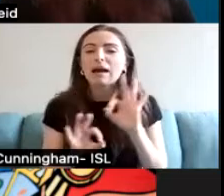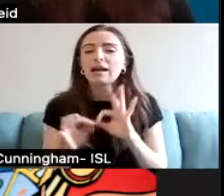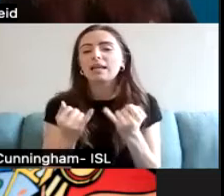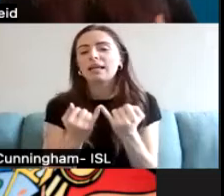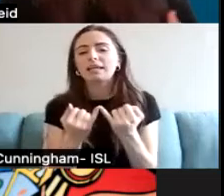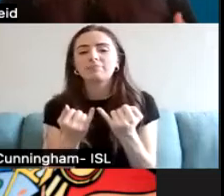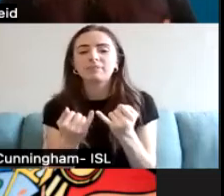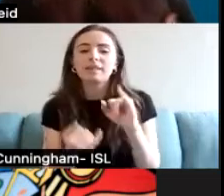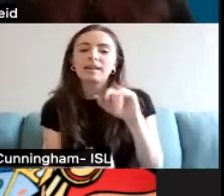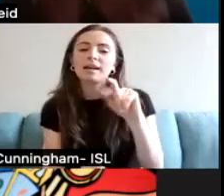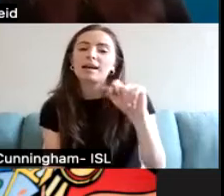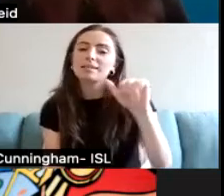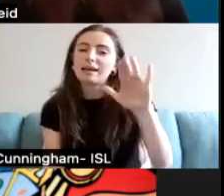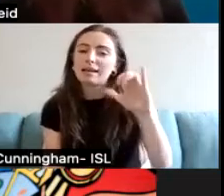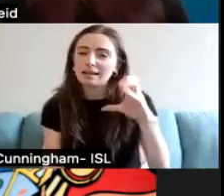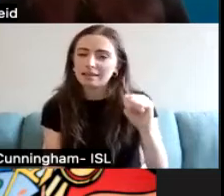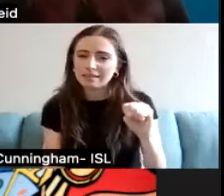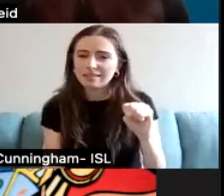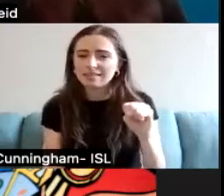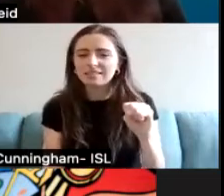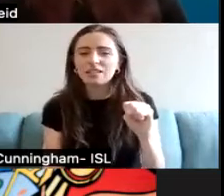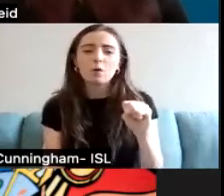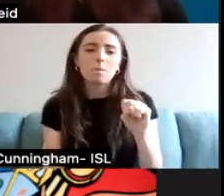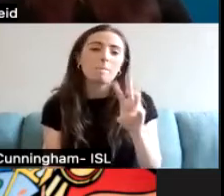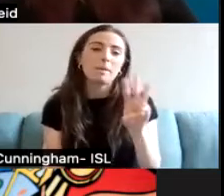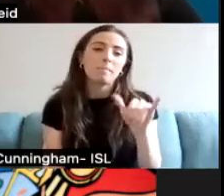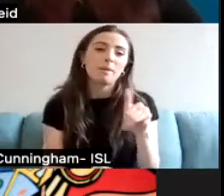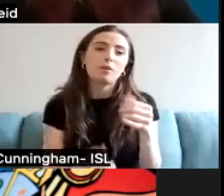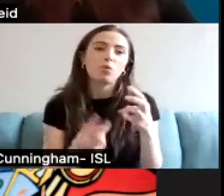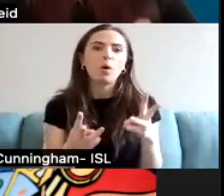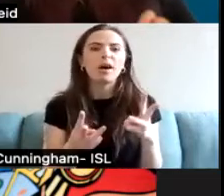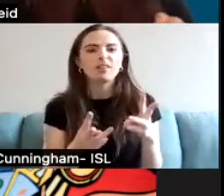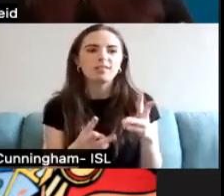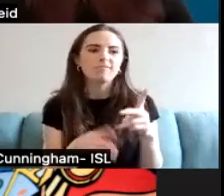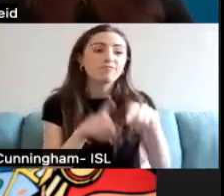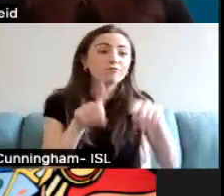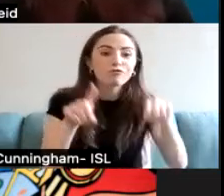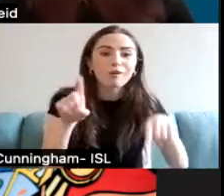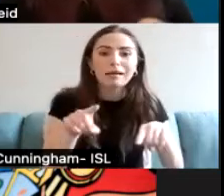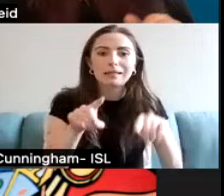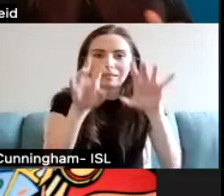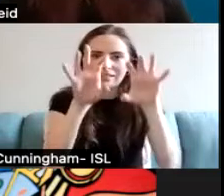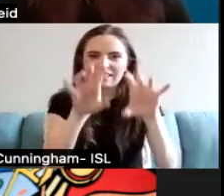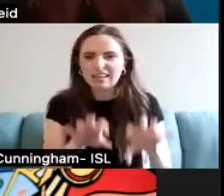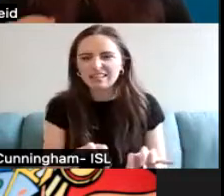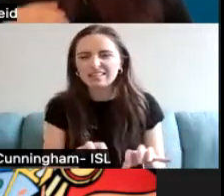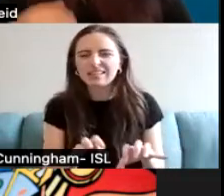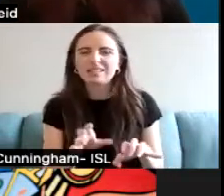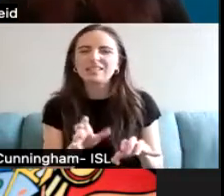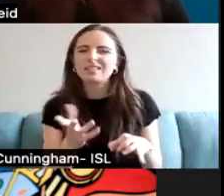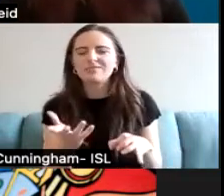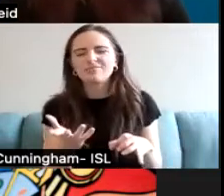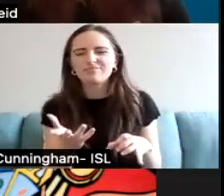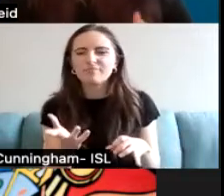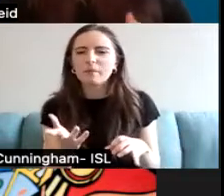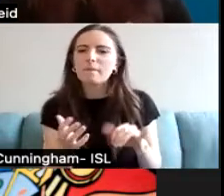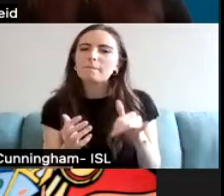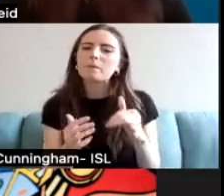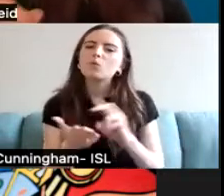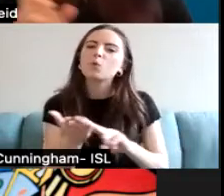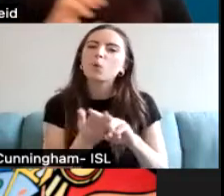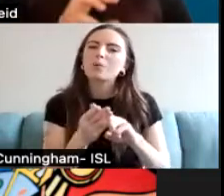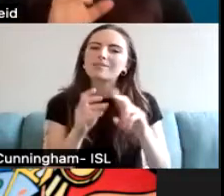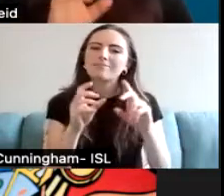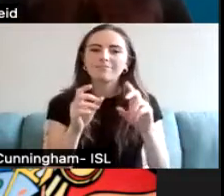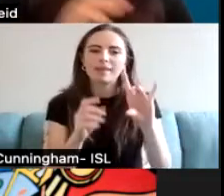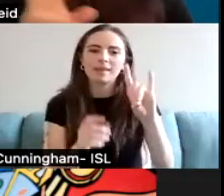you're adding them in to create variety in your text, this is where we would say, like, try to use more the heading structure. You